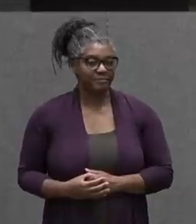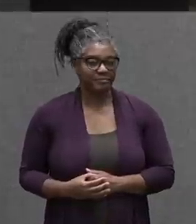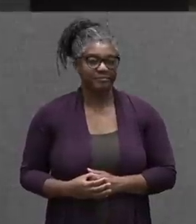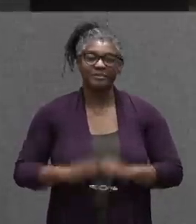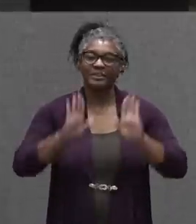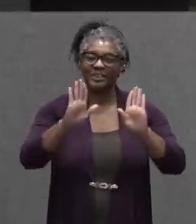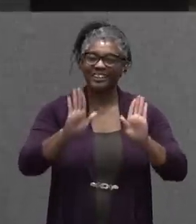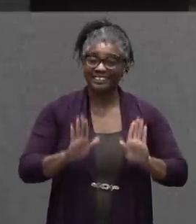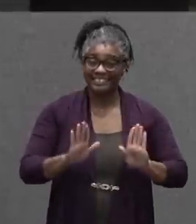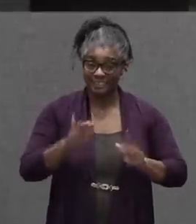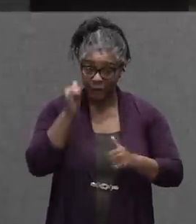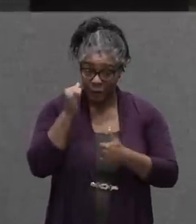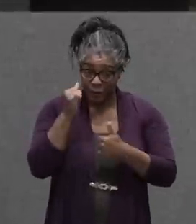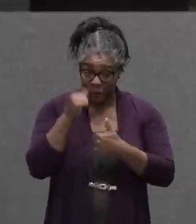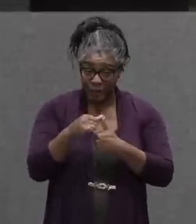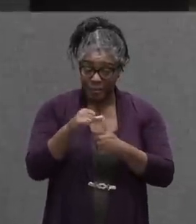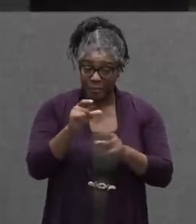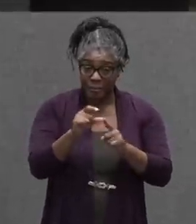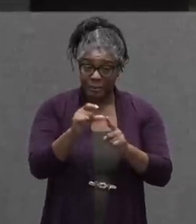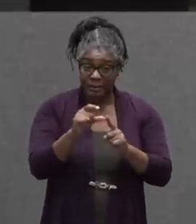Great. Do you remember what this word was?